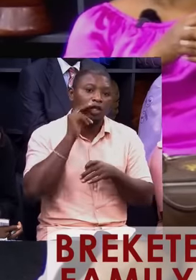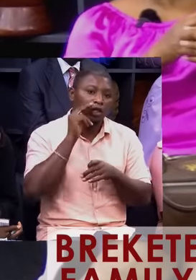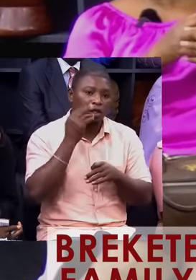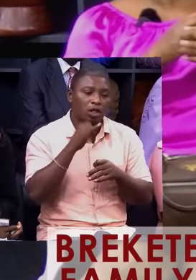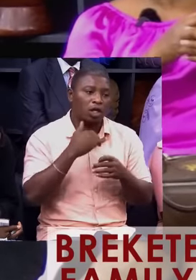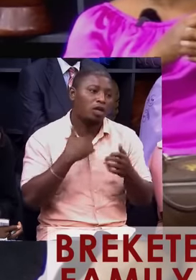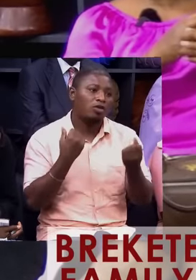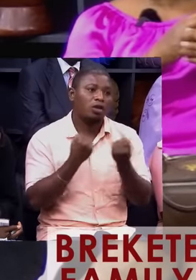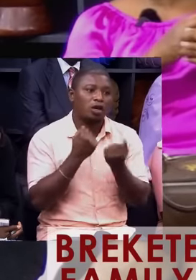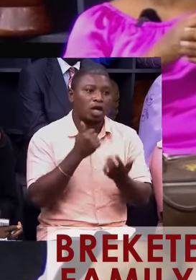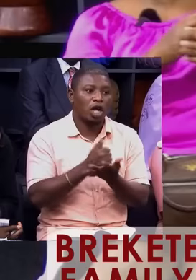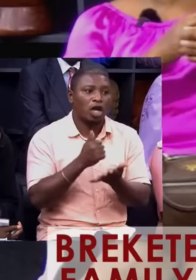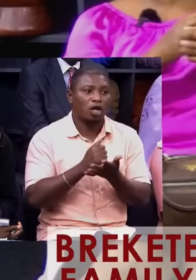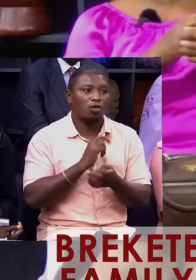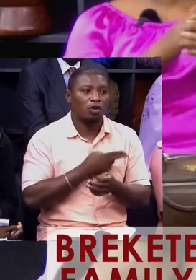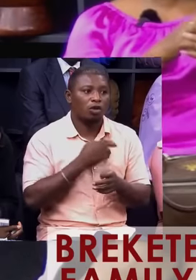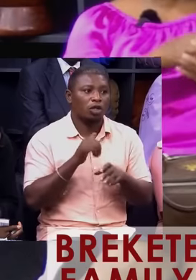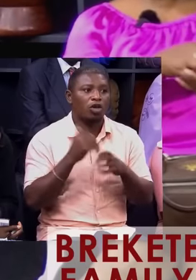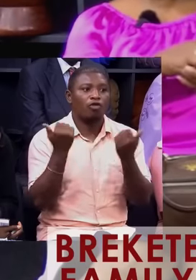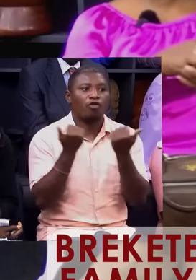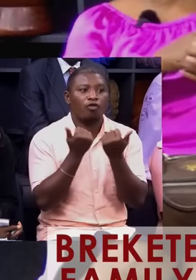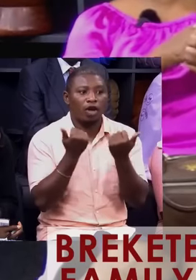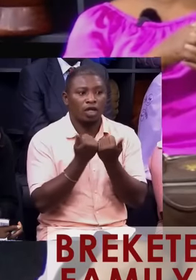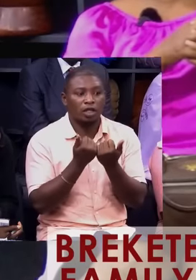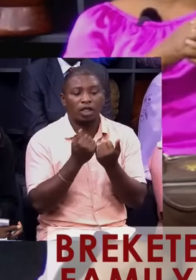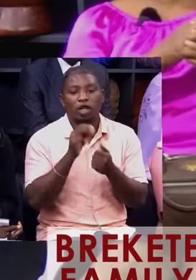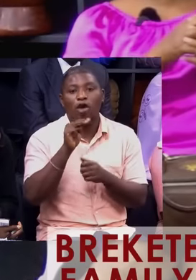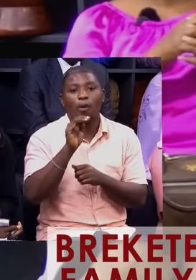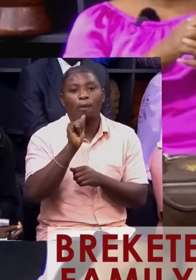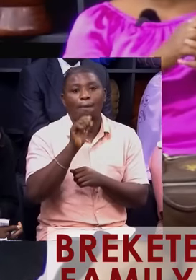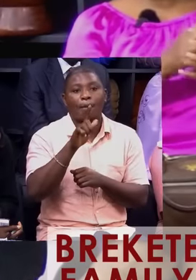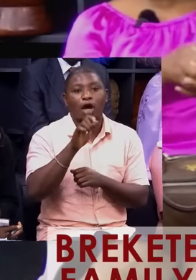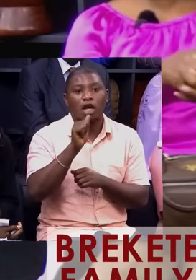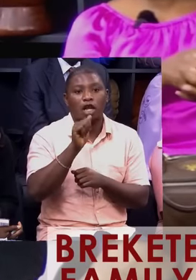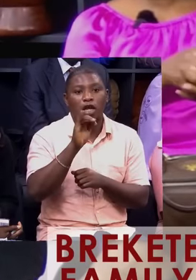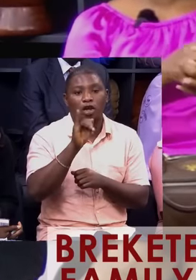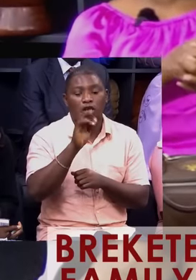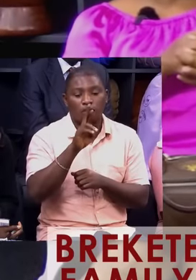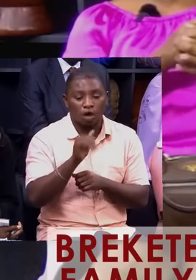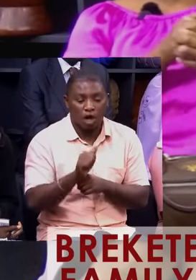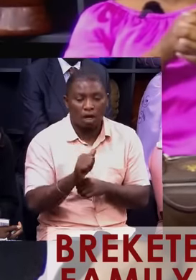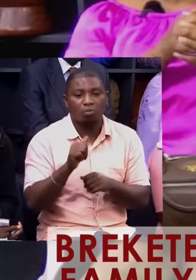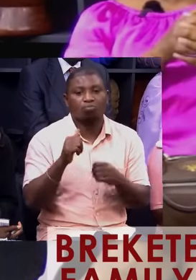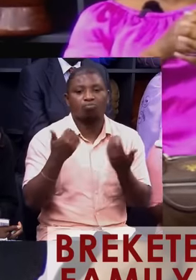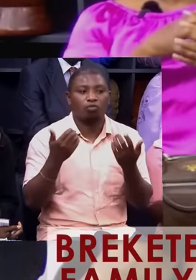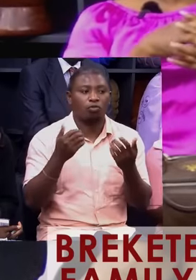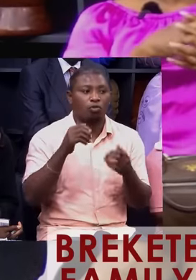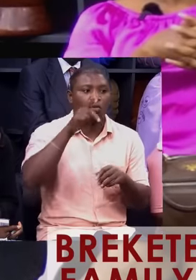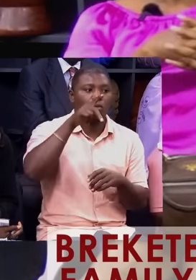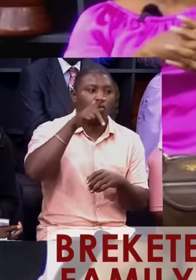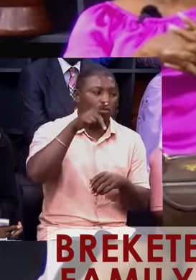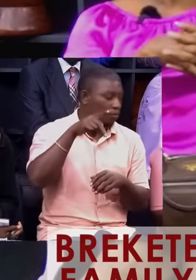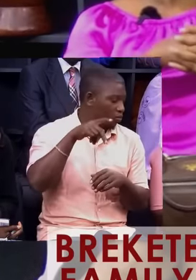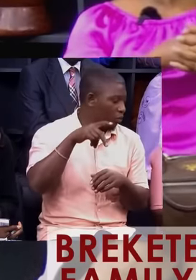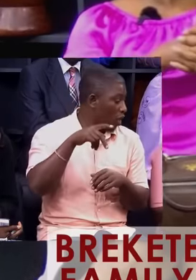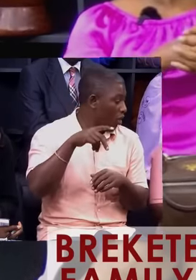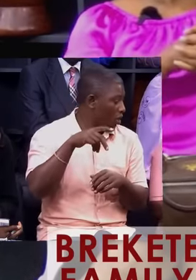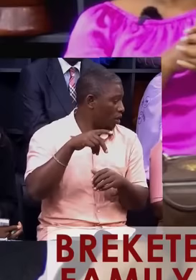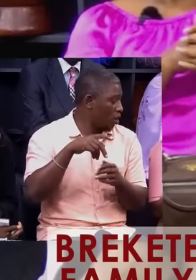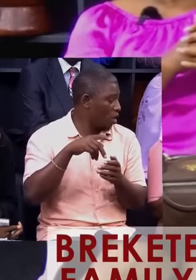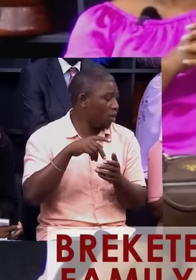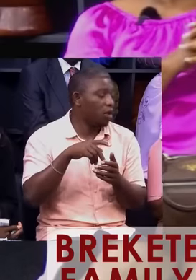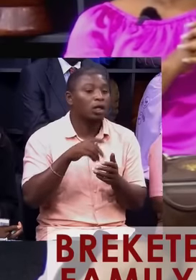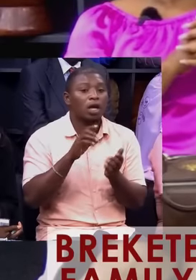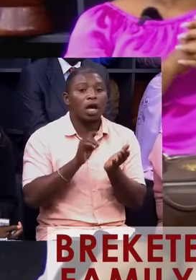fighting malaria eradicating malaria eradicating polio what we are